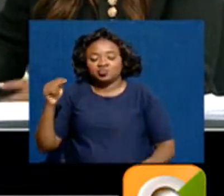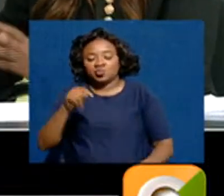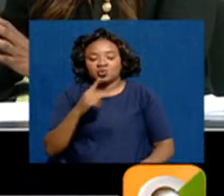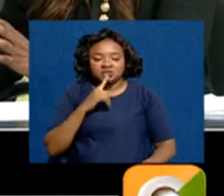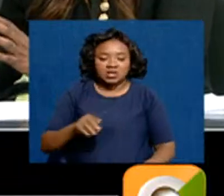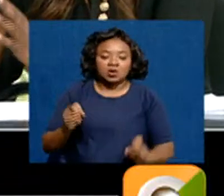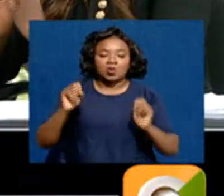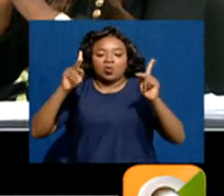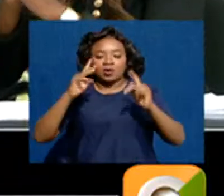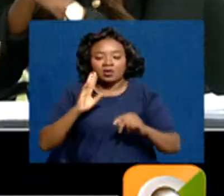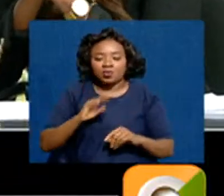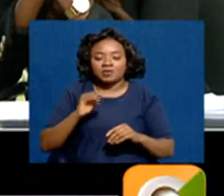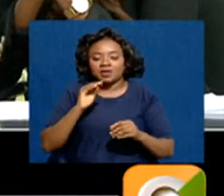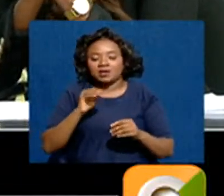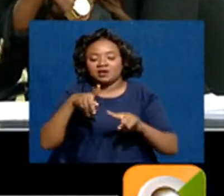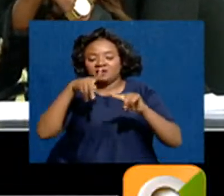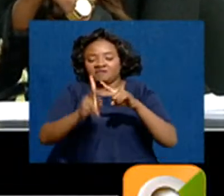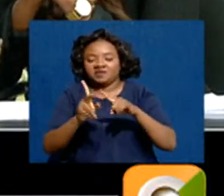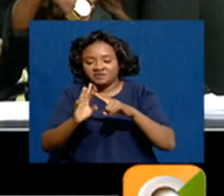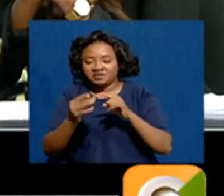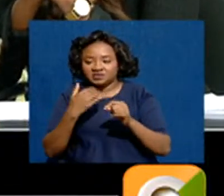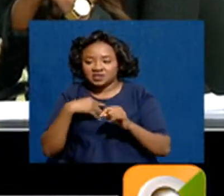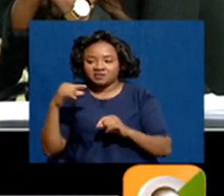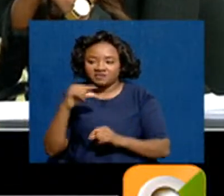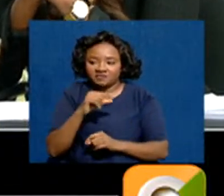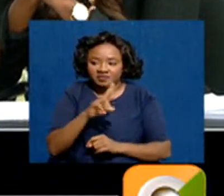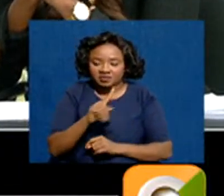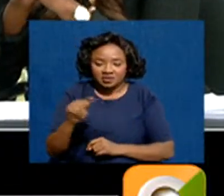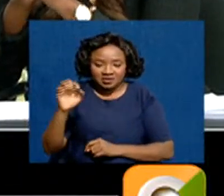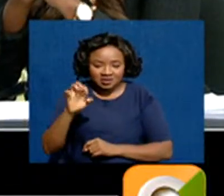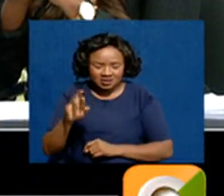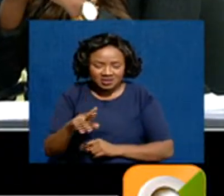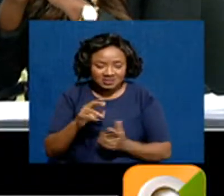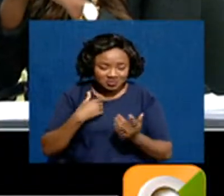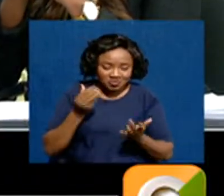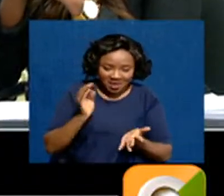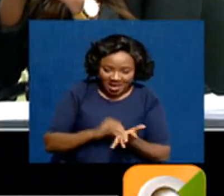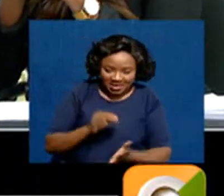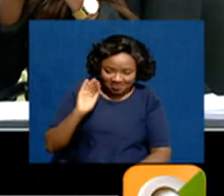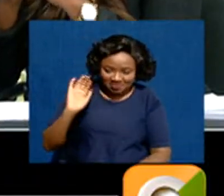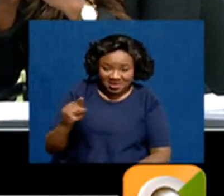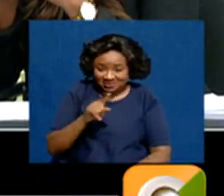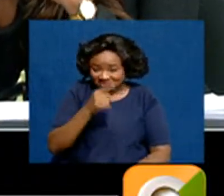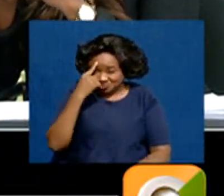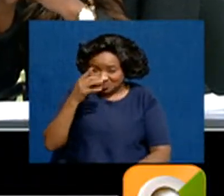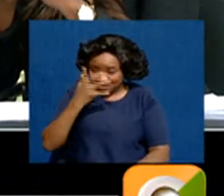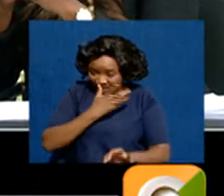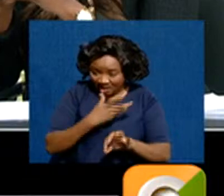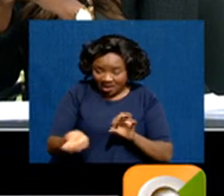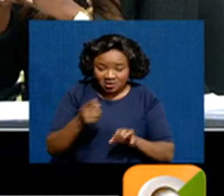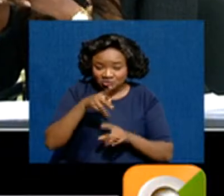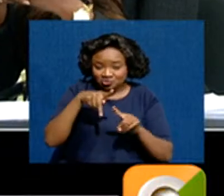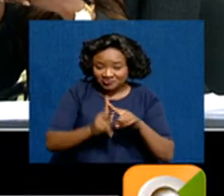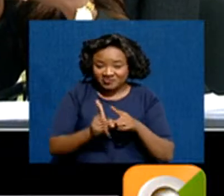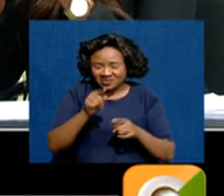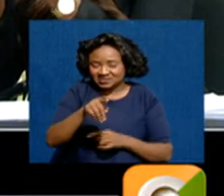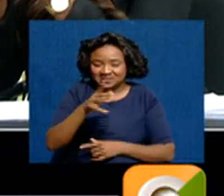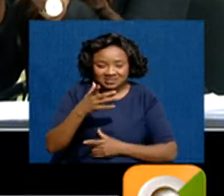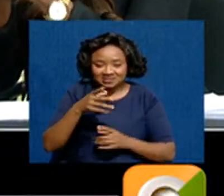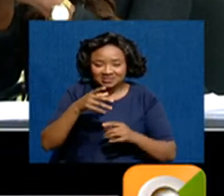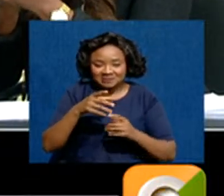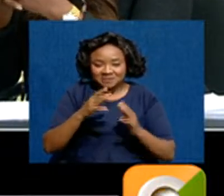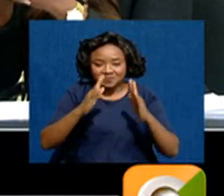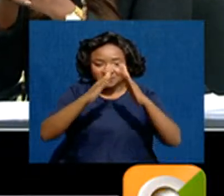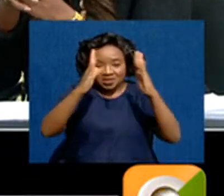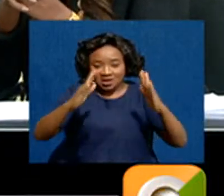we will put in gutters. So allow me, is it so difficult to fix leaking roofs? And do you